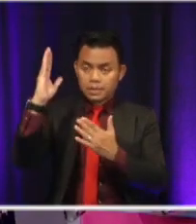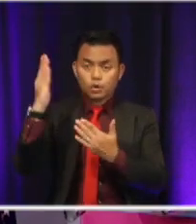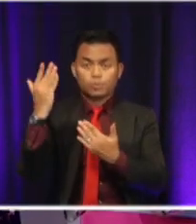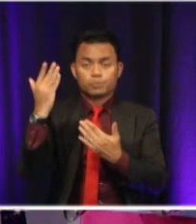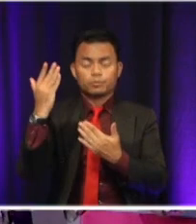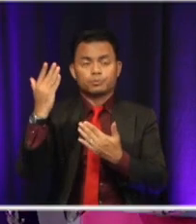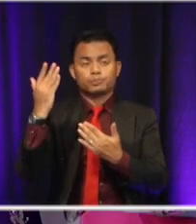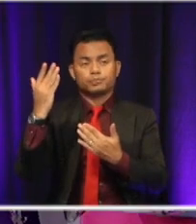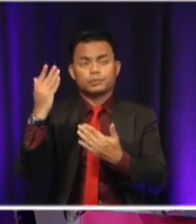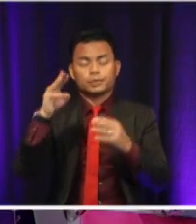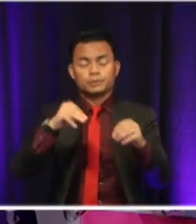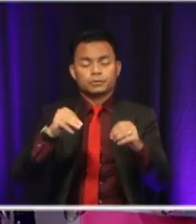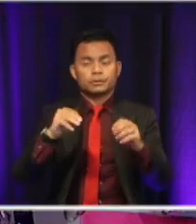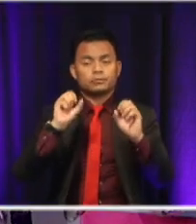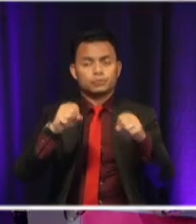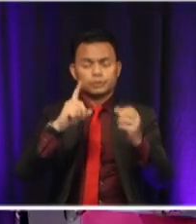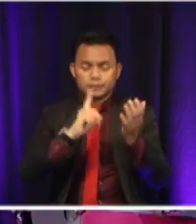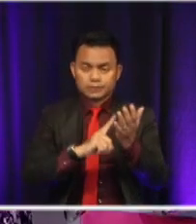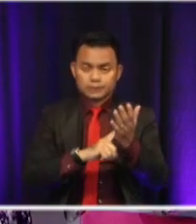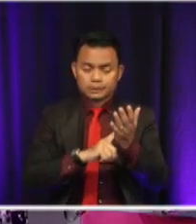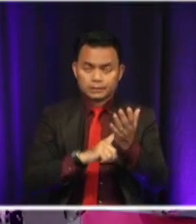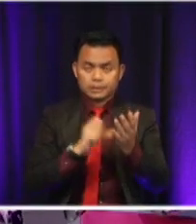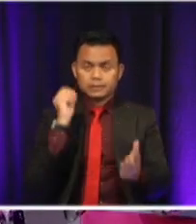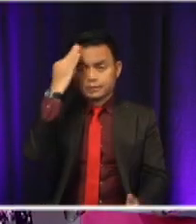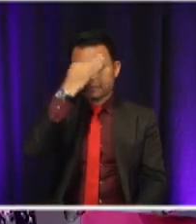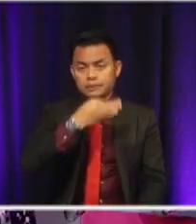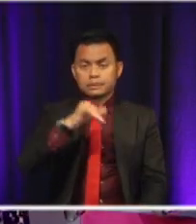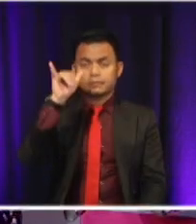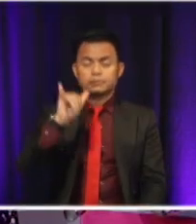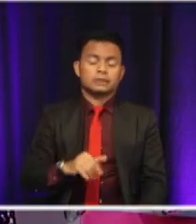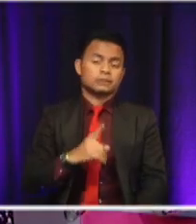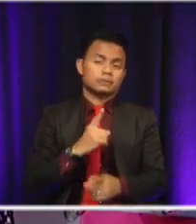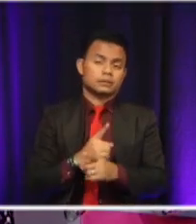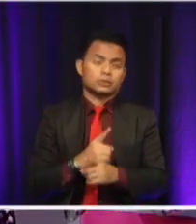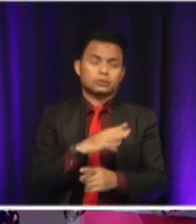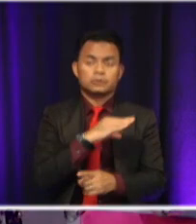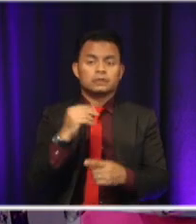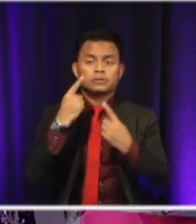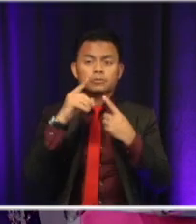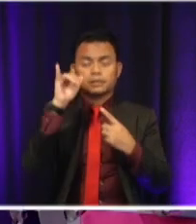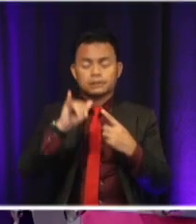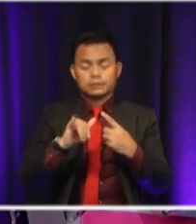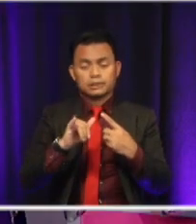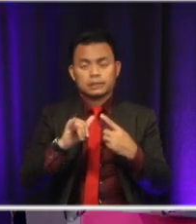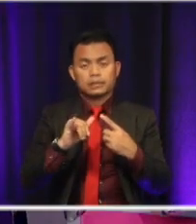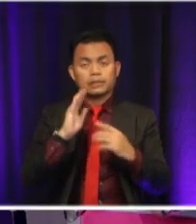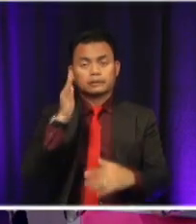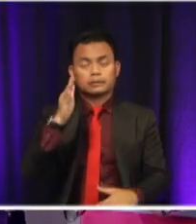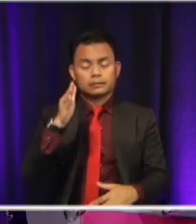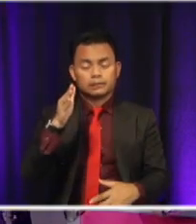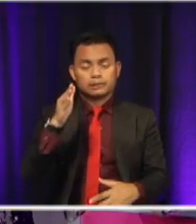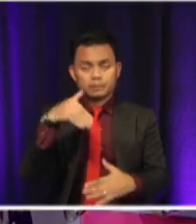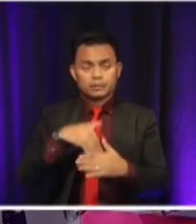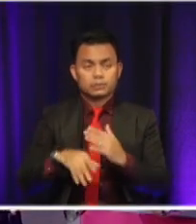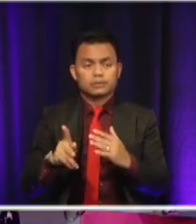in a mature manner the answers that they have put into their essays. If they're going to provide a touch and go